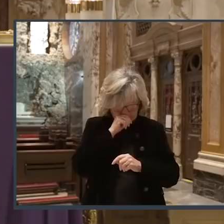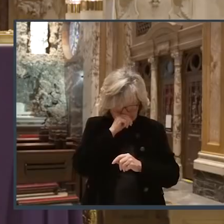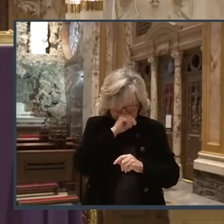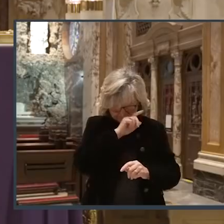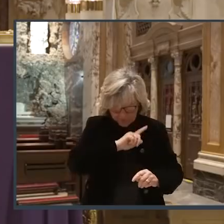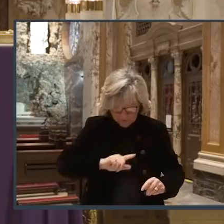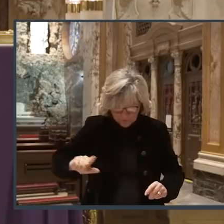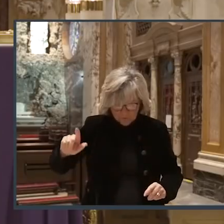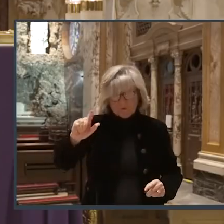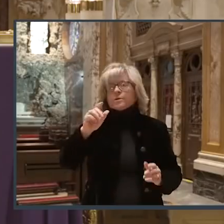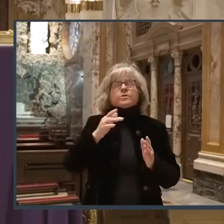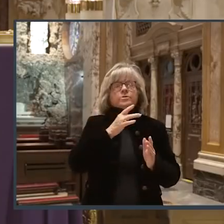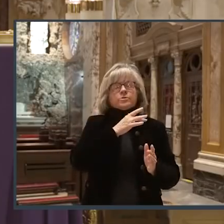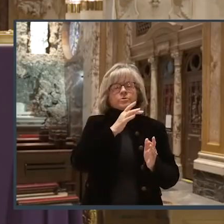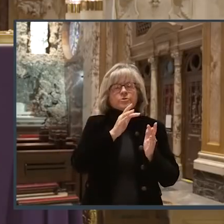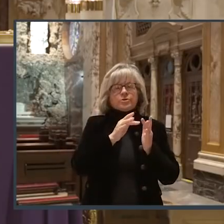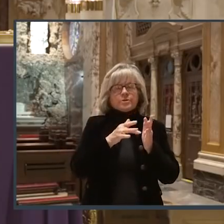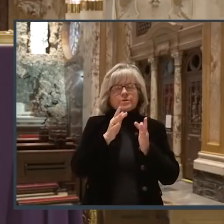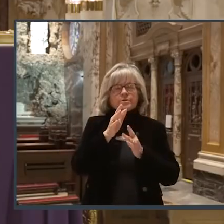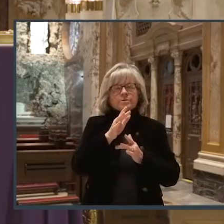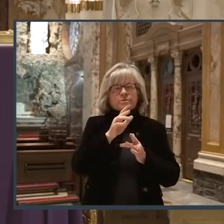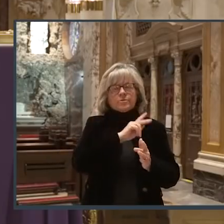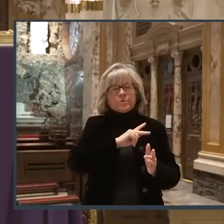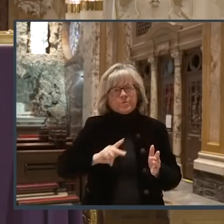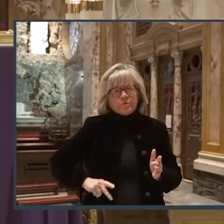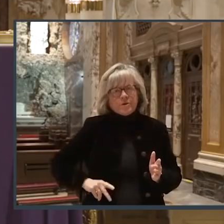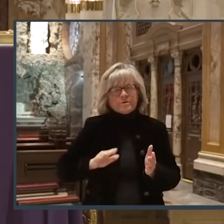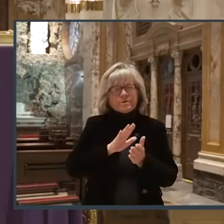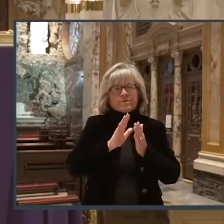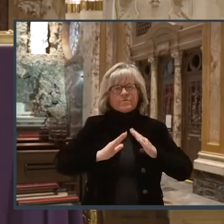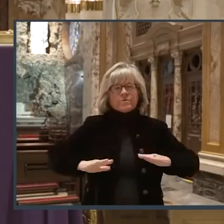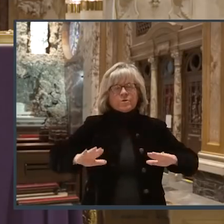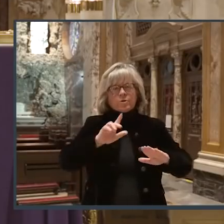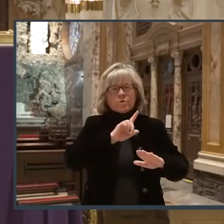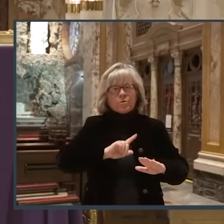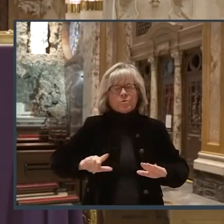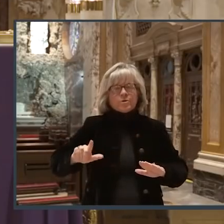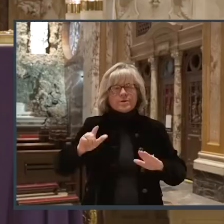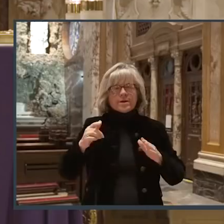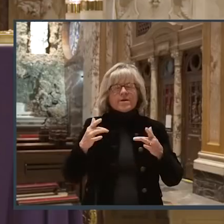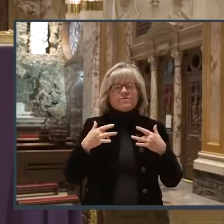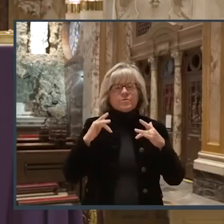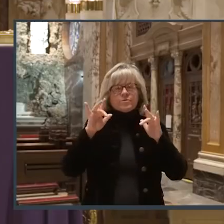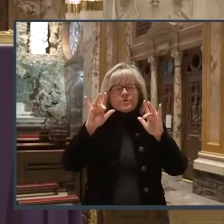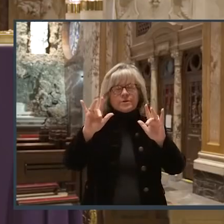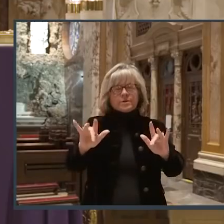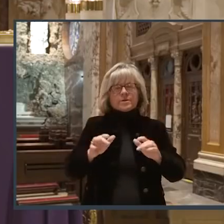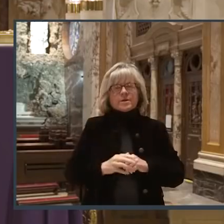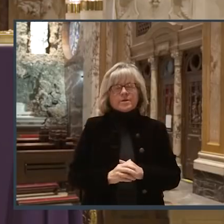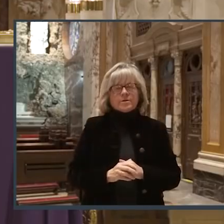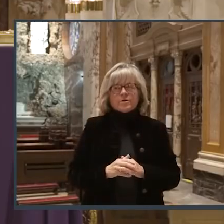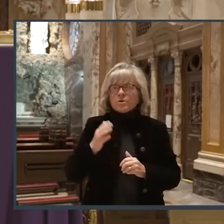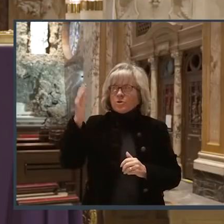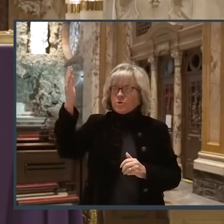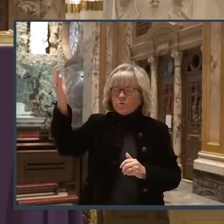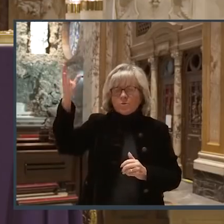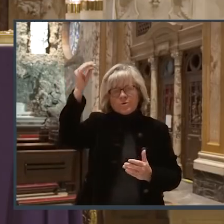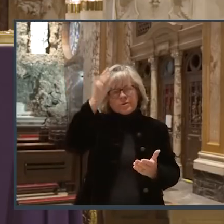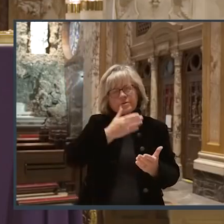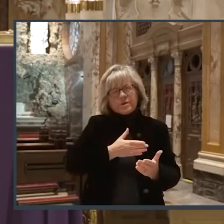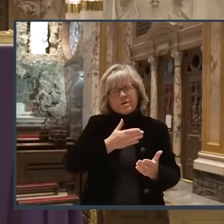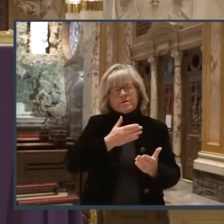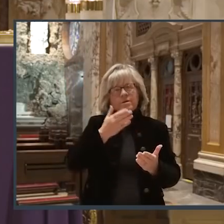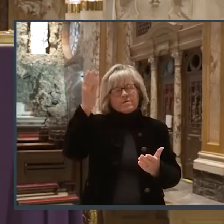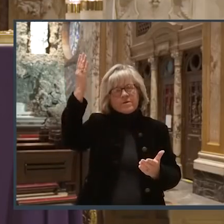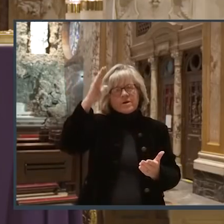Lord Jesus, you are mighty God and Prince of Peace. Lord, have mercy. Lord, have mercy. You are Son of God